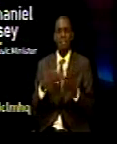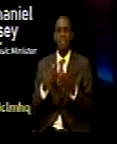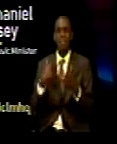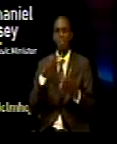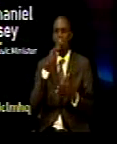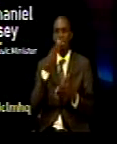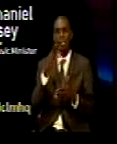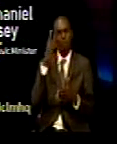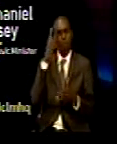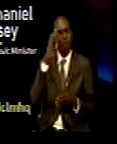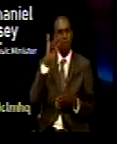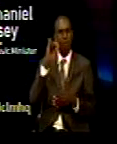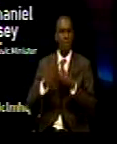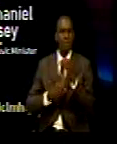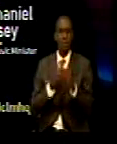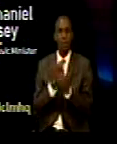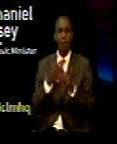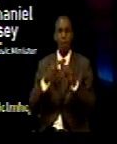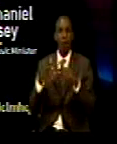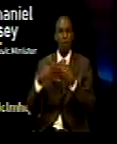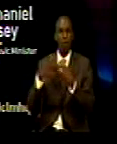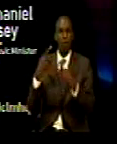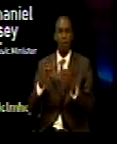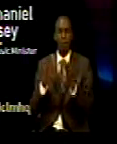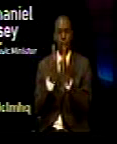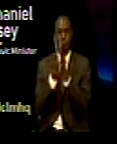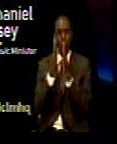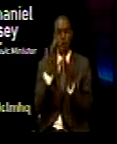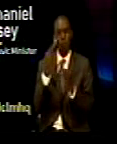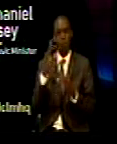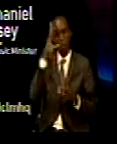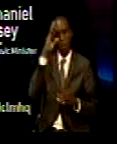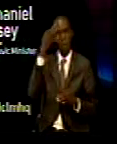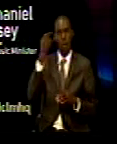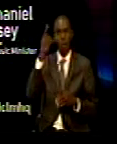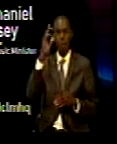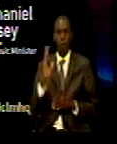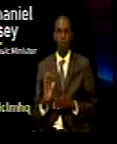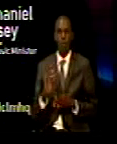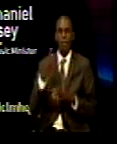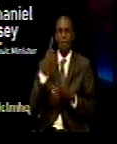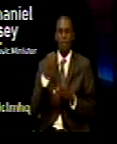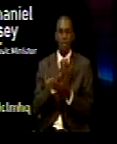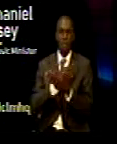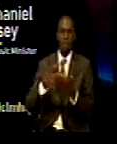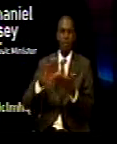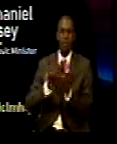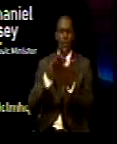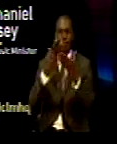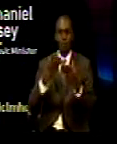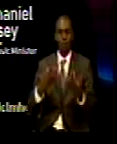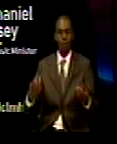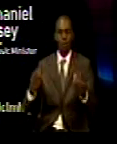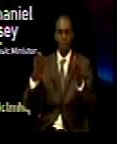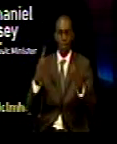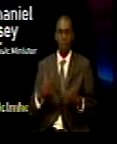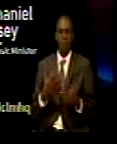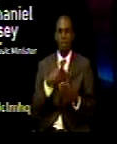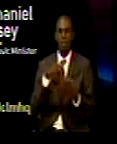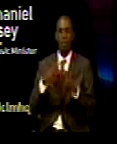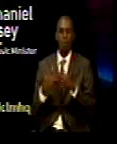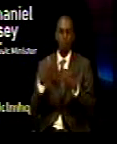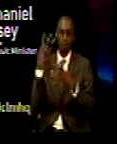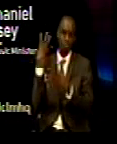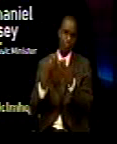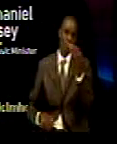But after the prayer of the man of God, divine solution came. The foul breath disappeared. And now we'll